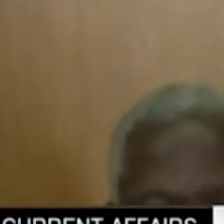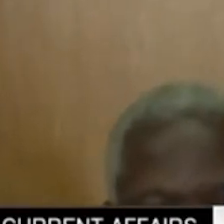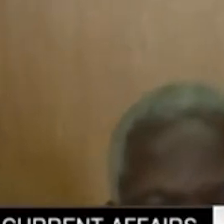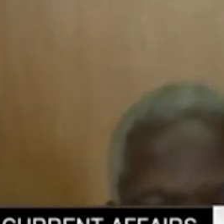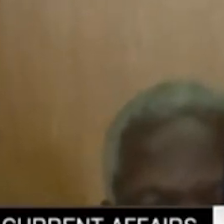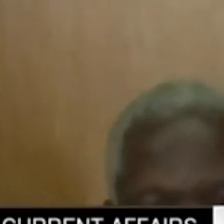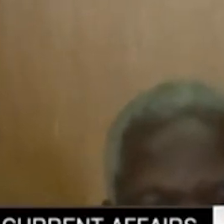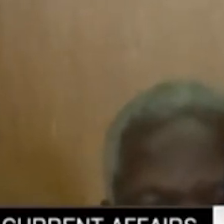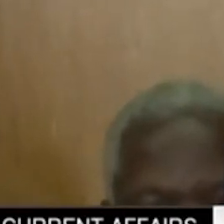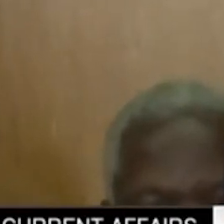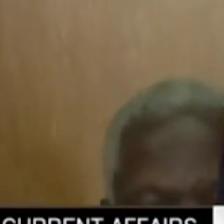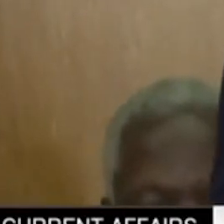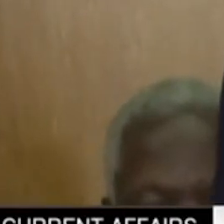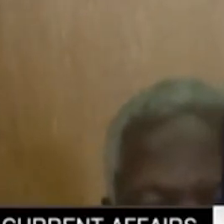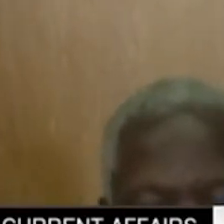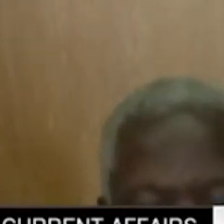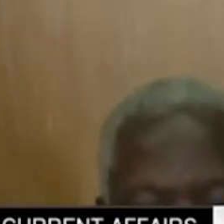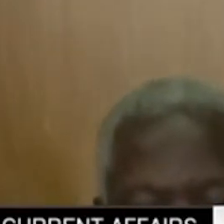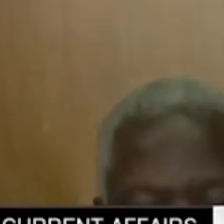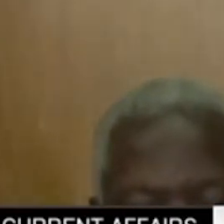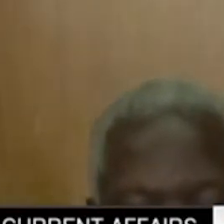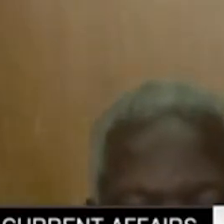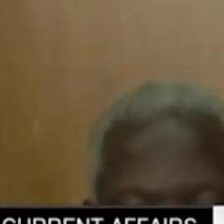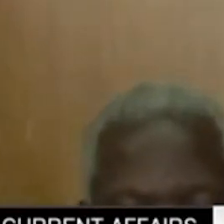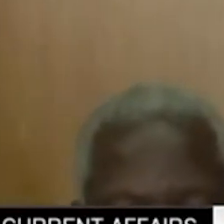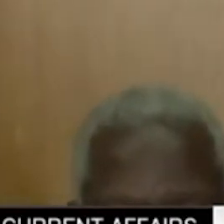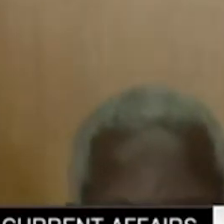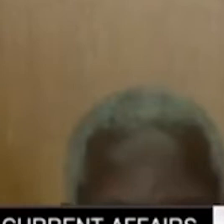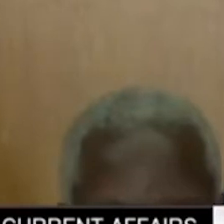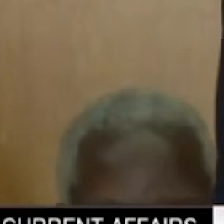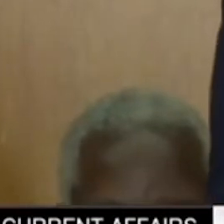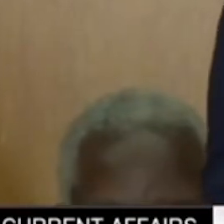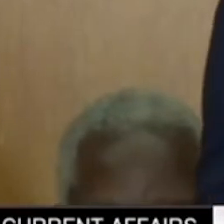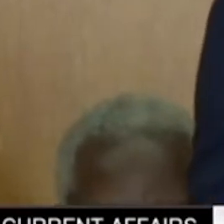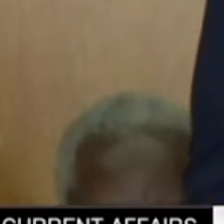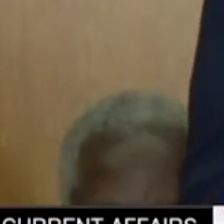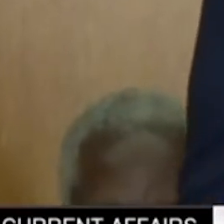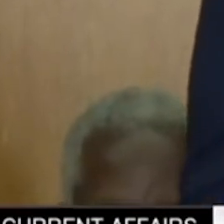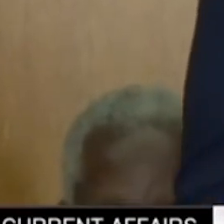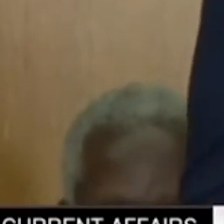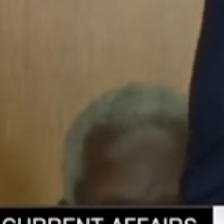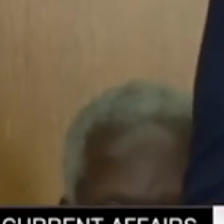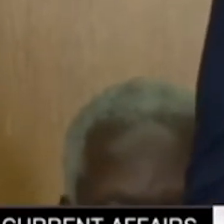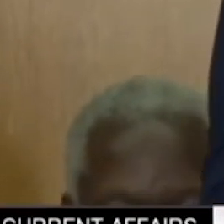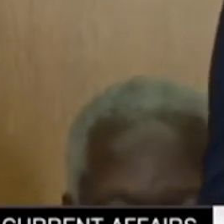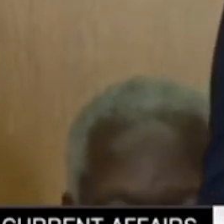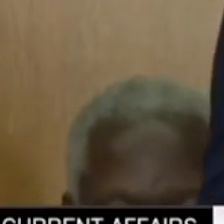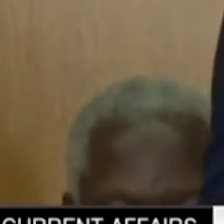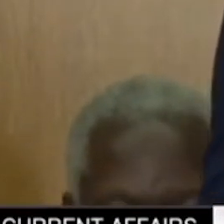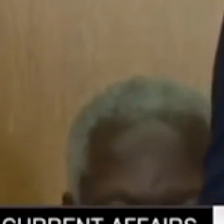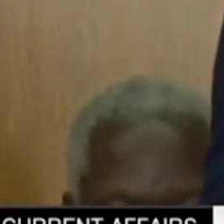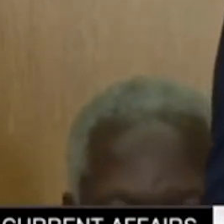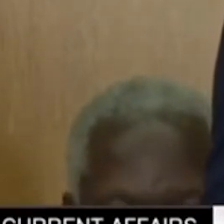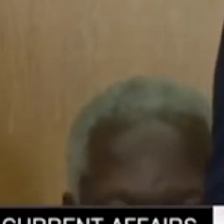$6,778,777. And the budget summary, this is for phase one. And the budget